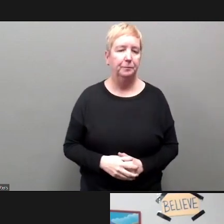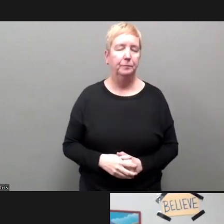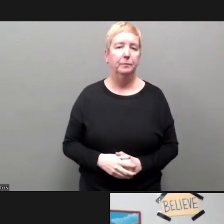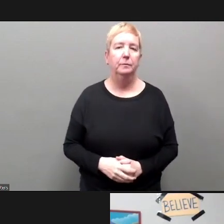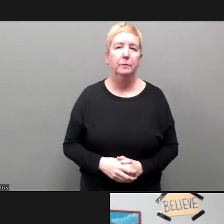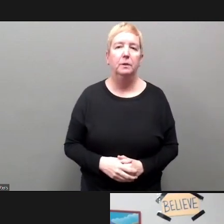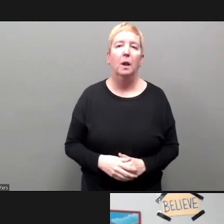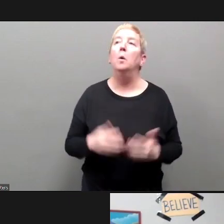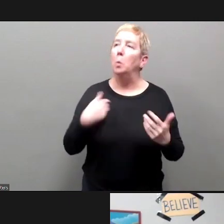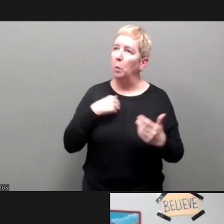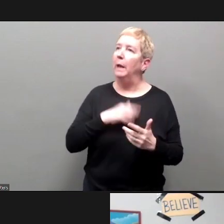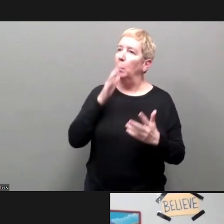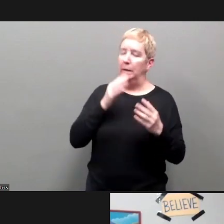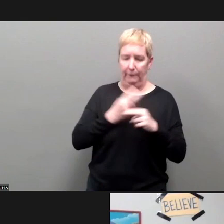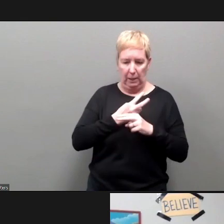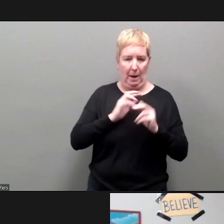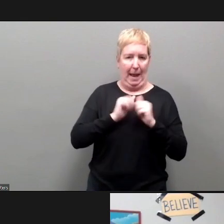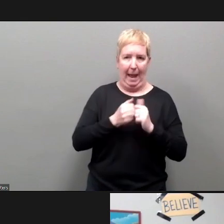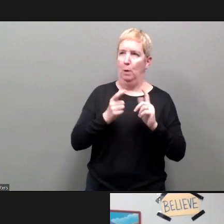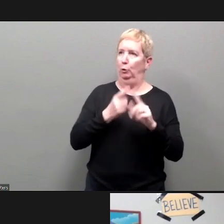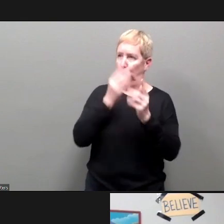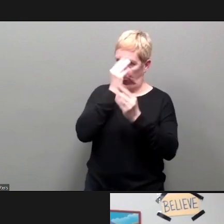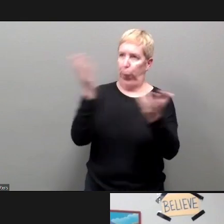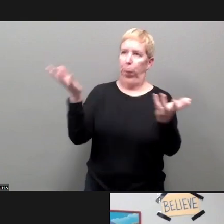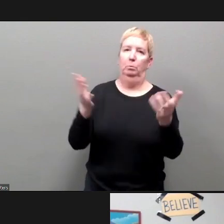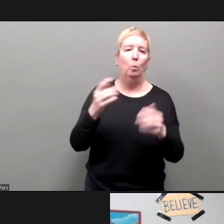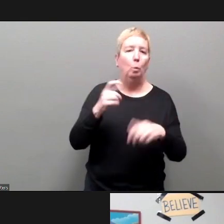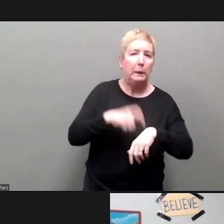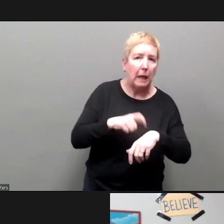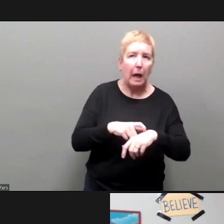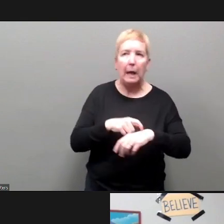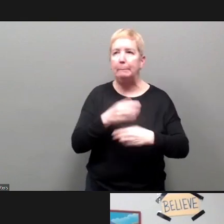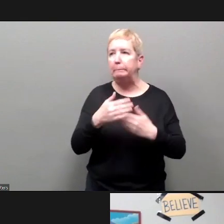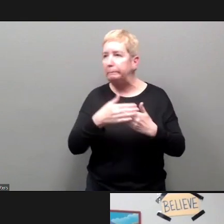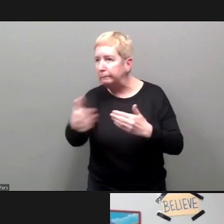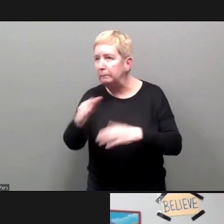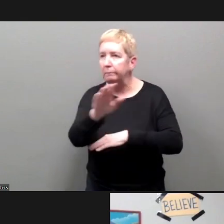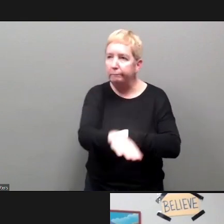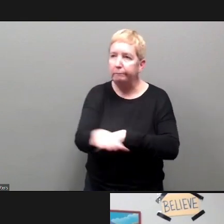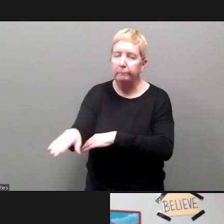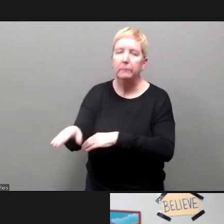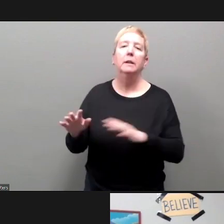you information. And then finally, I really appreciate Julia's